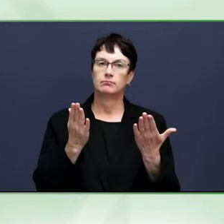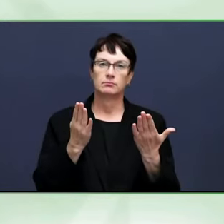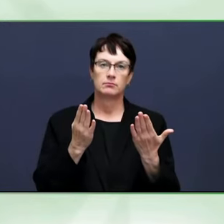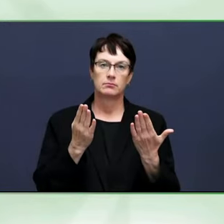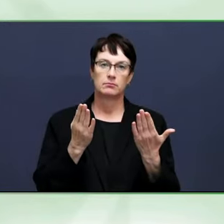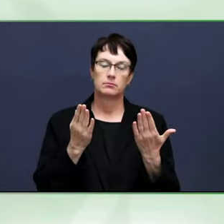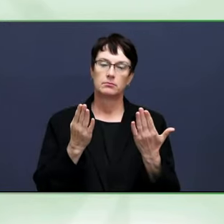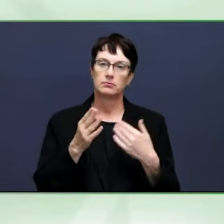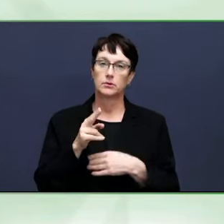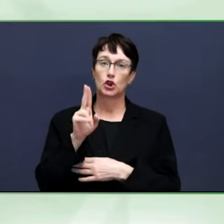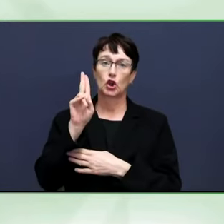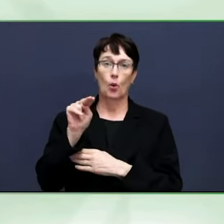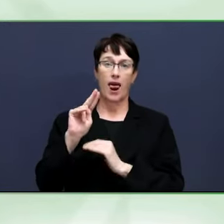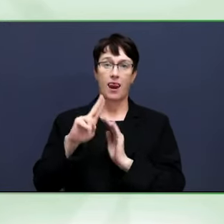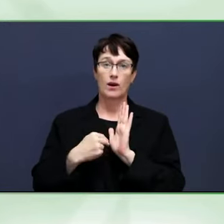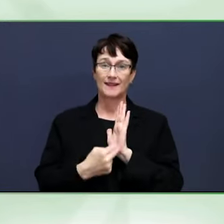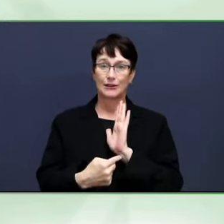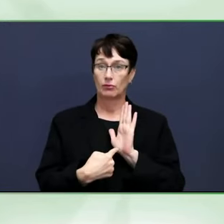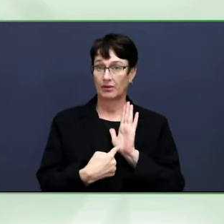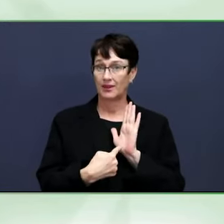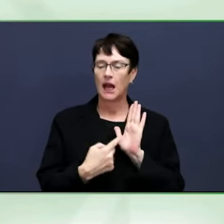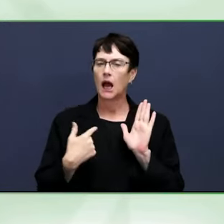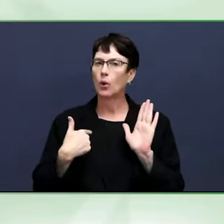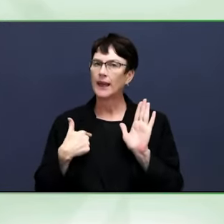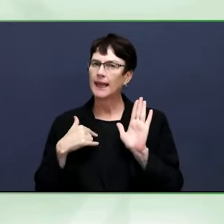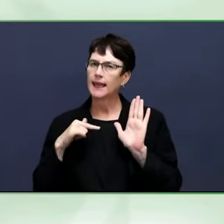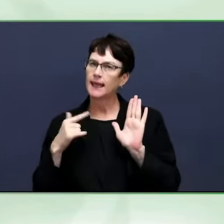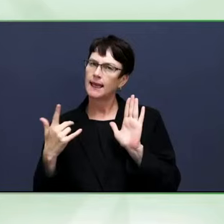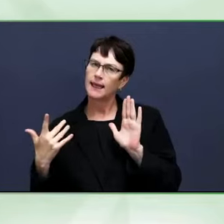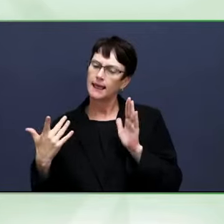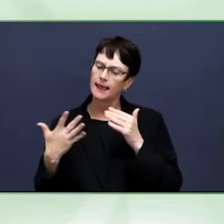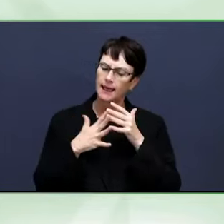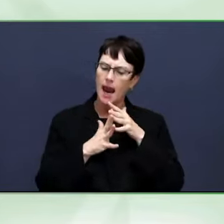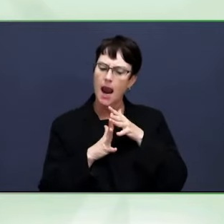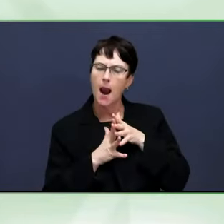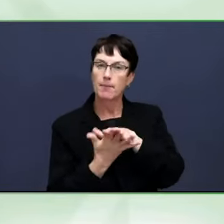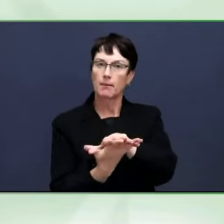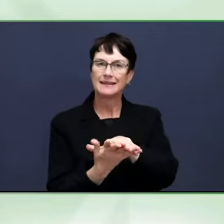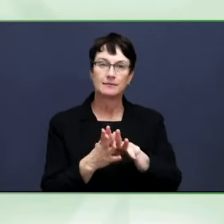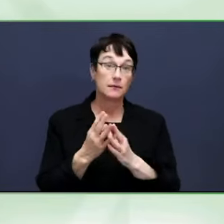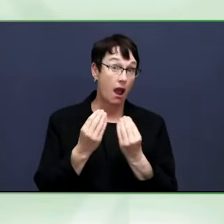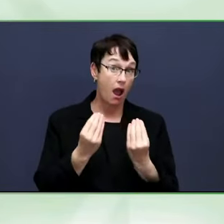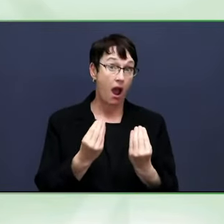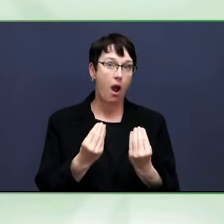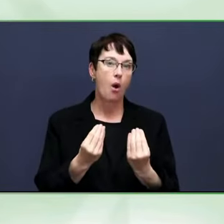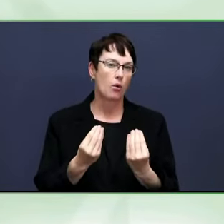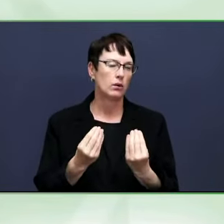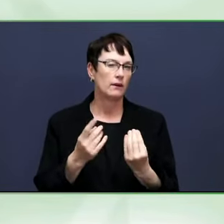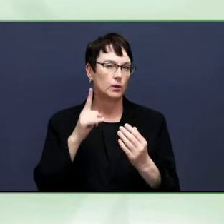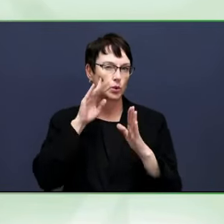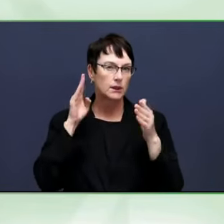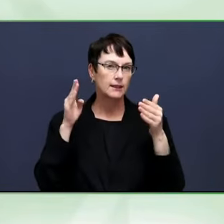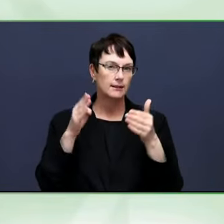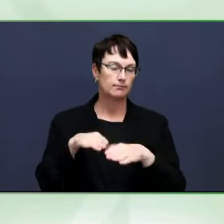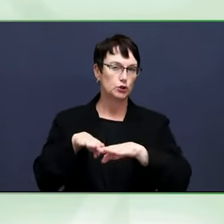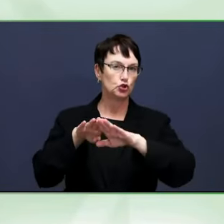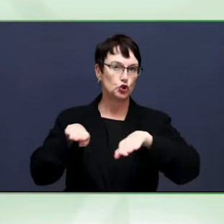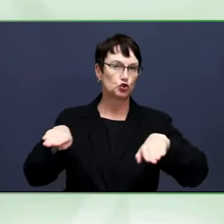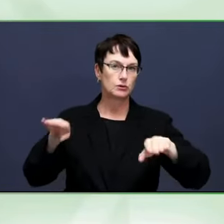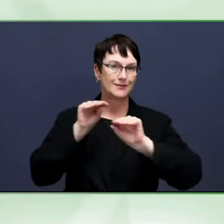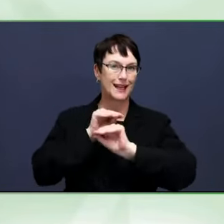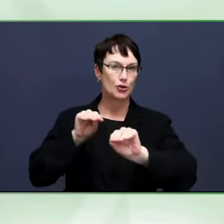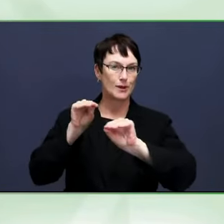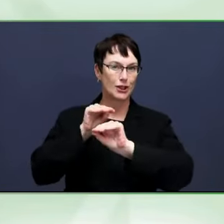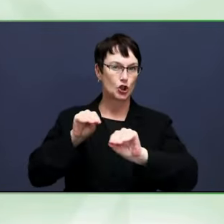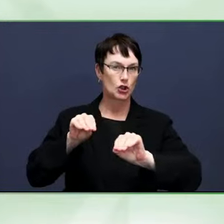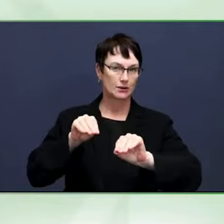on the Rights of People with Disabilities in the area. So, as Rahal said, it is very well accepted in